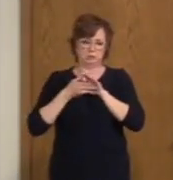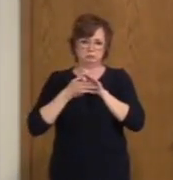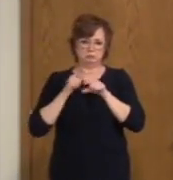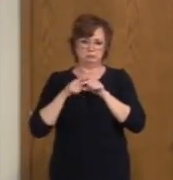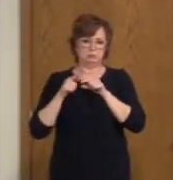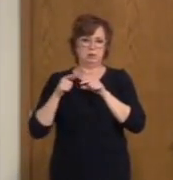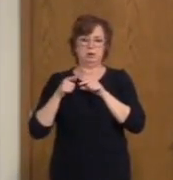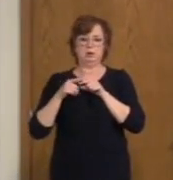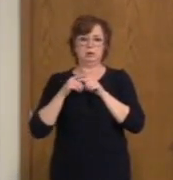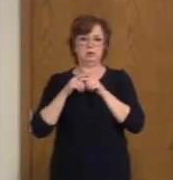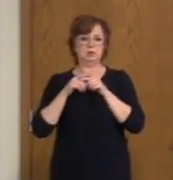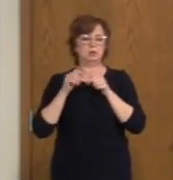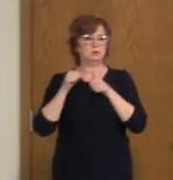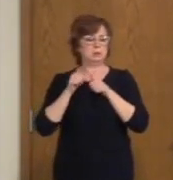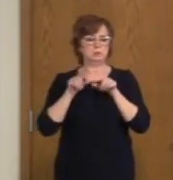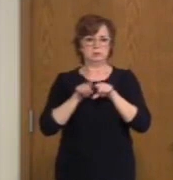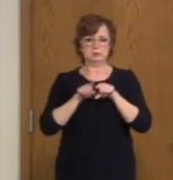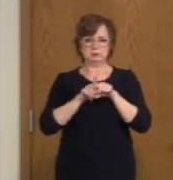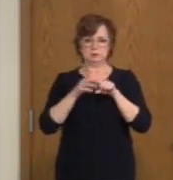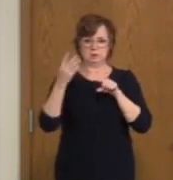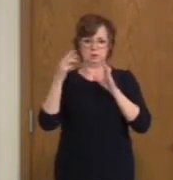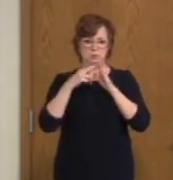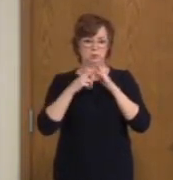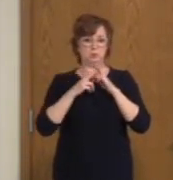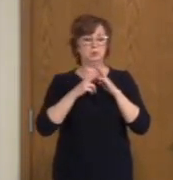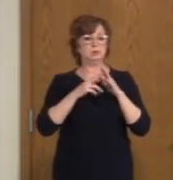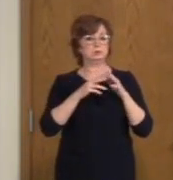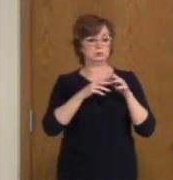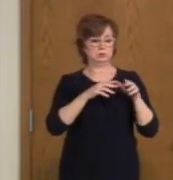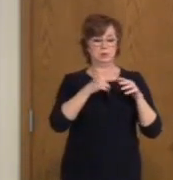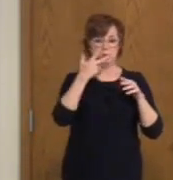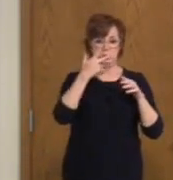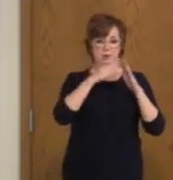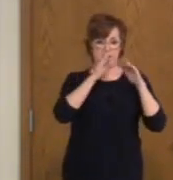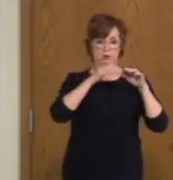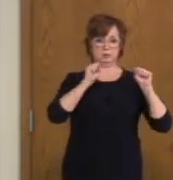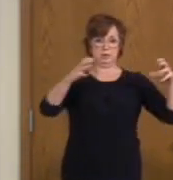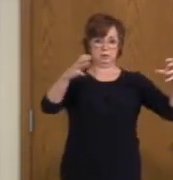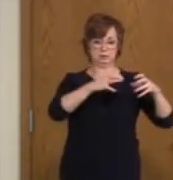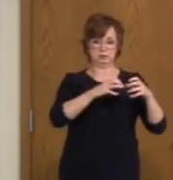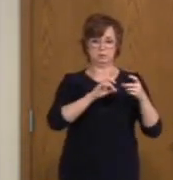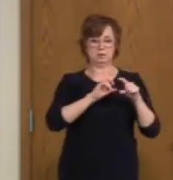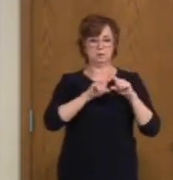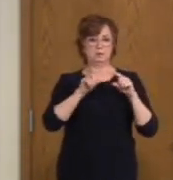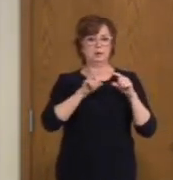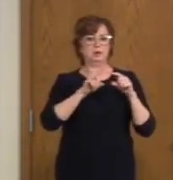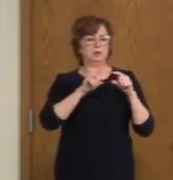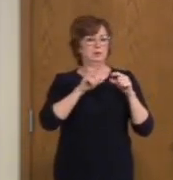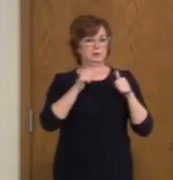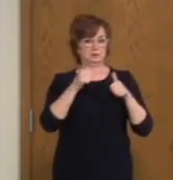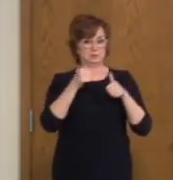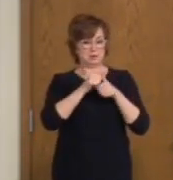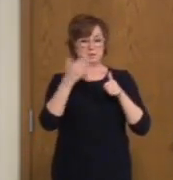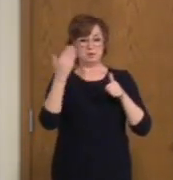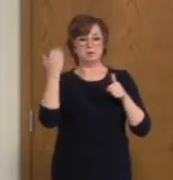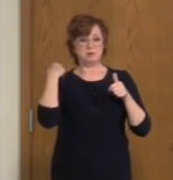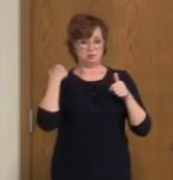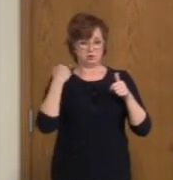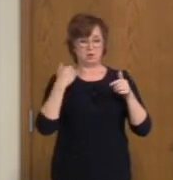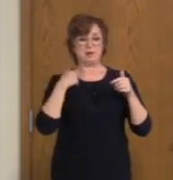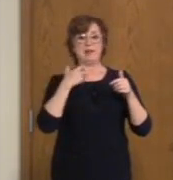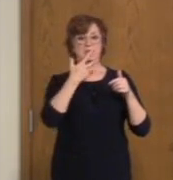gather under the previous guidelines, and even then, gathering indoors has resulted in transmission, in some